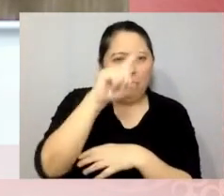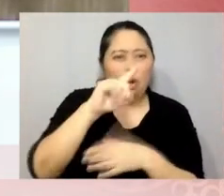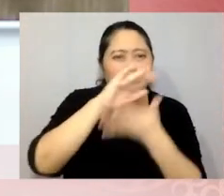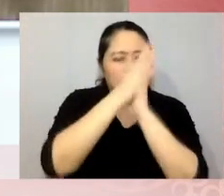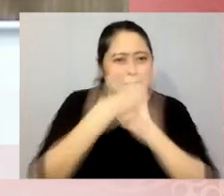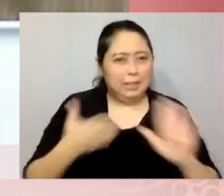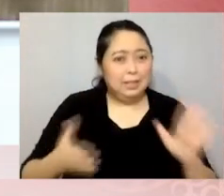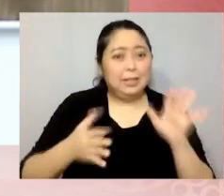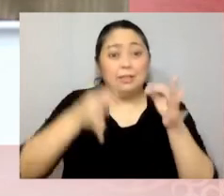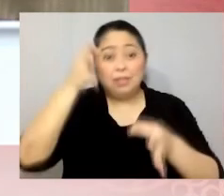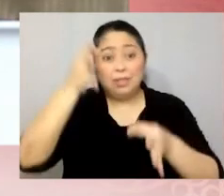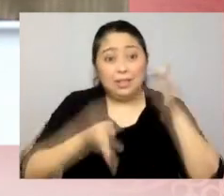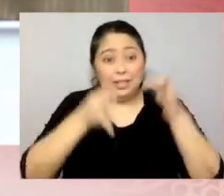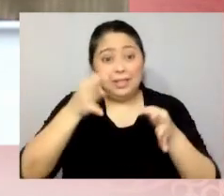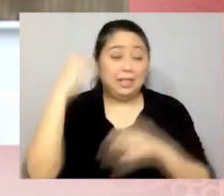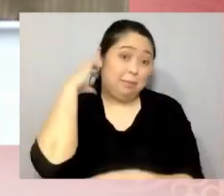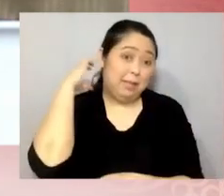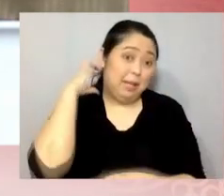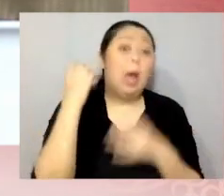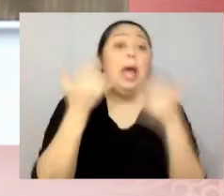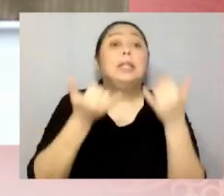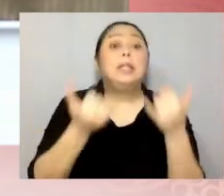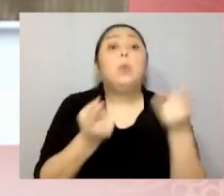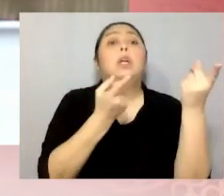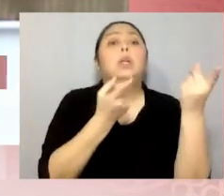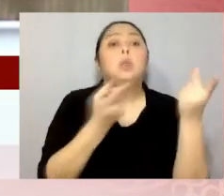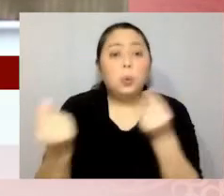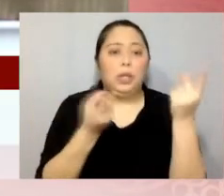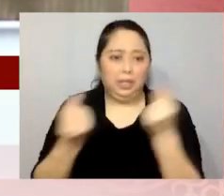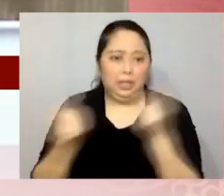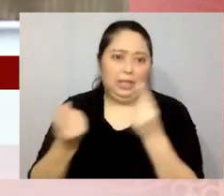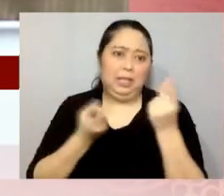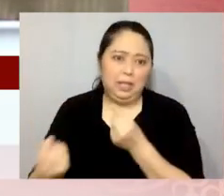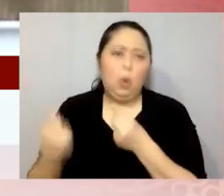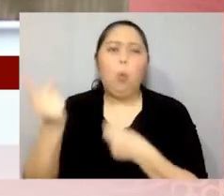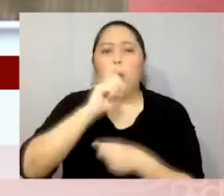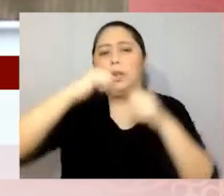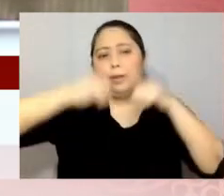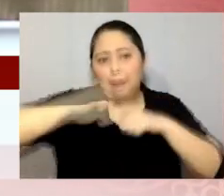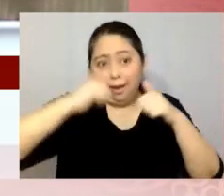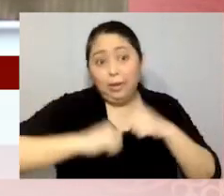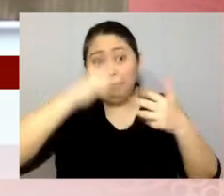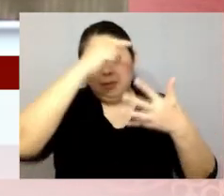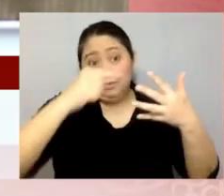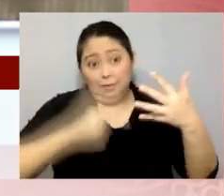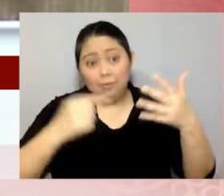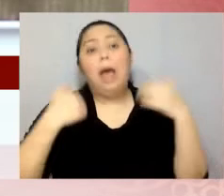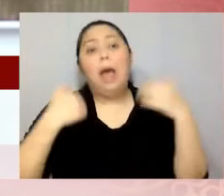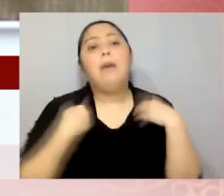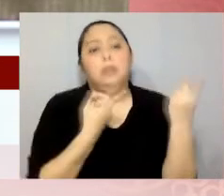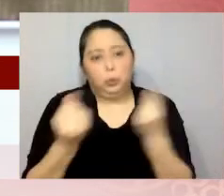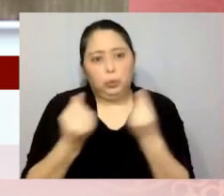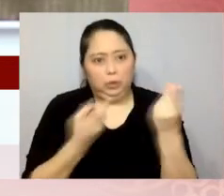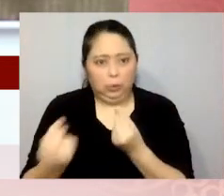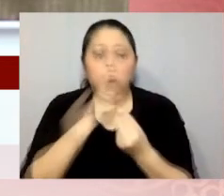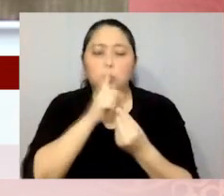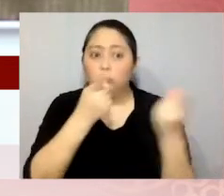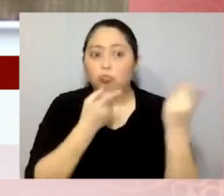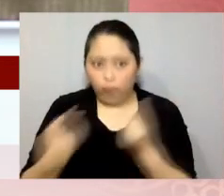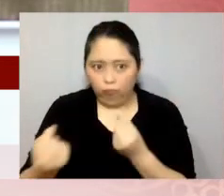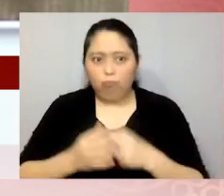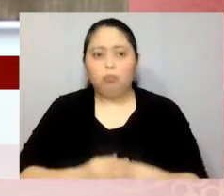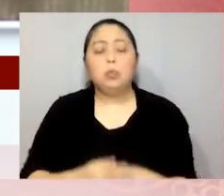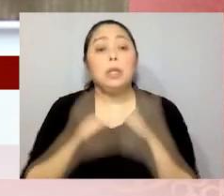And we are now in the implementing stage. And that's the reason why the peace panel of government